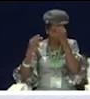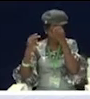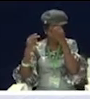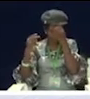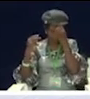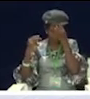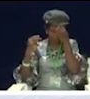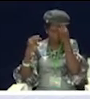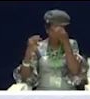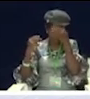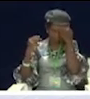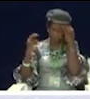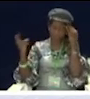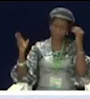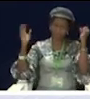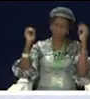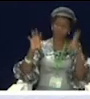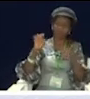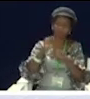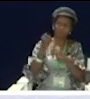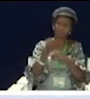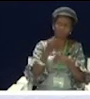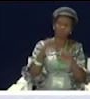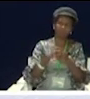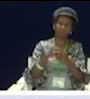There have been several situations in the past